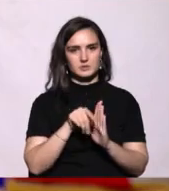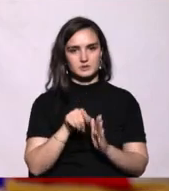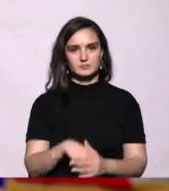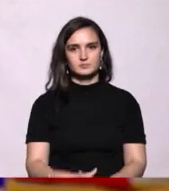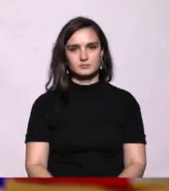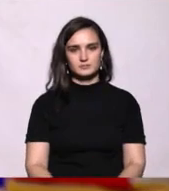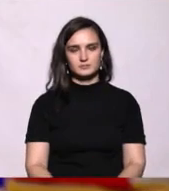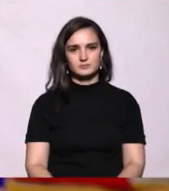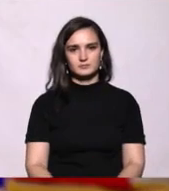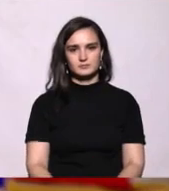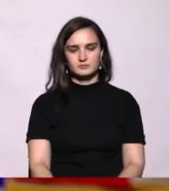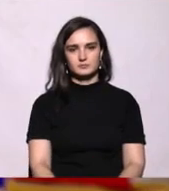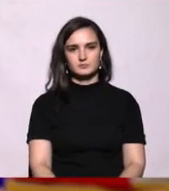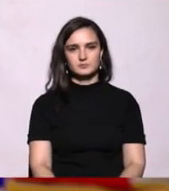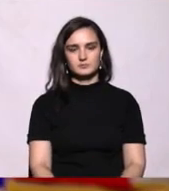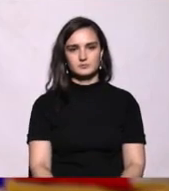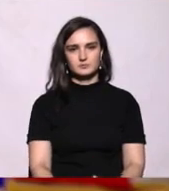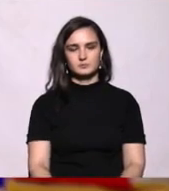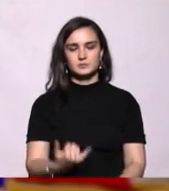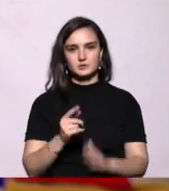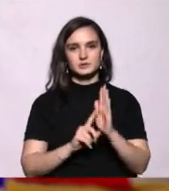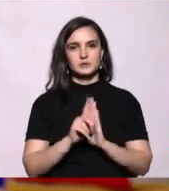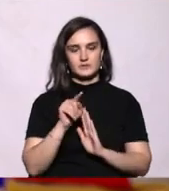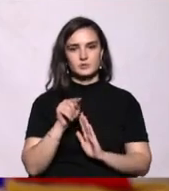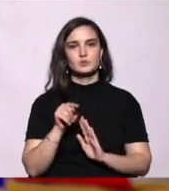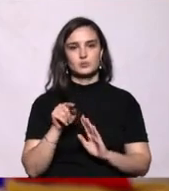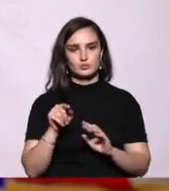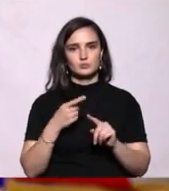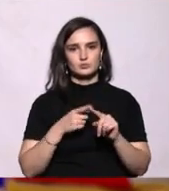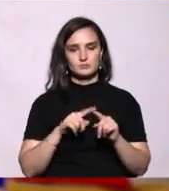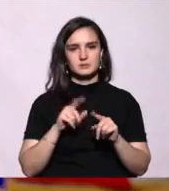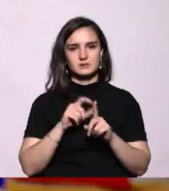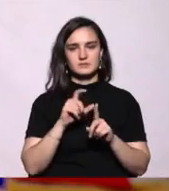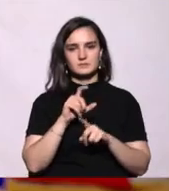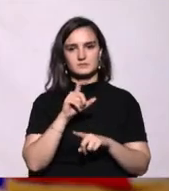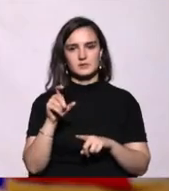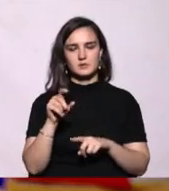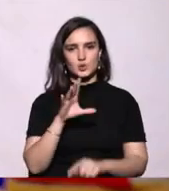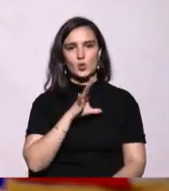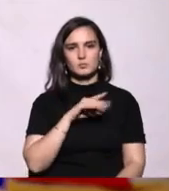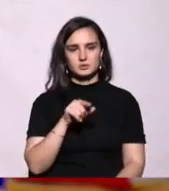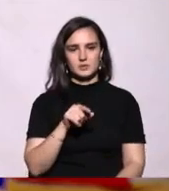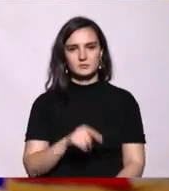So, now let's start with the interrogative form of the verb to be.